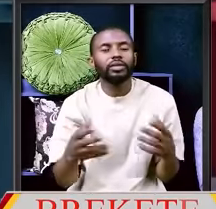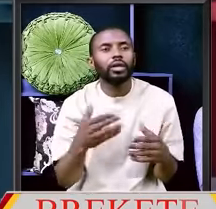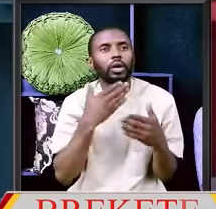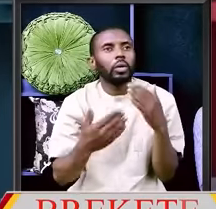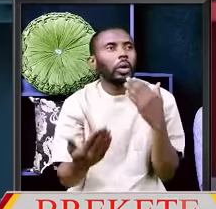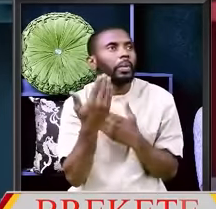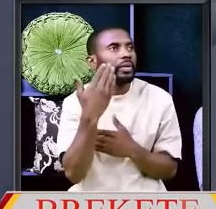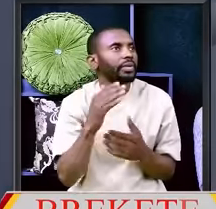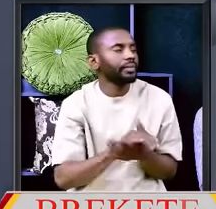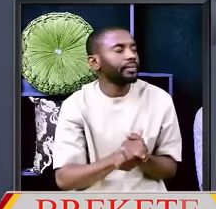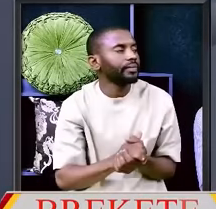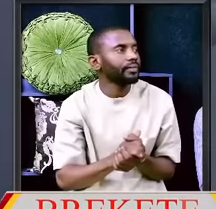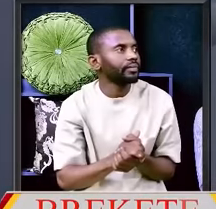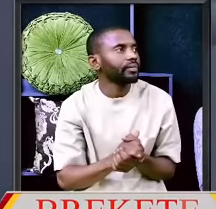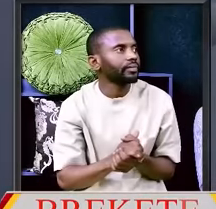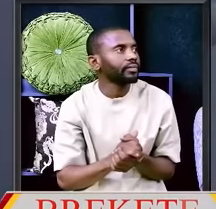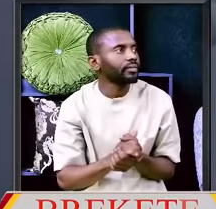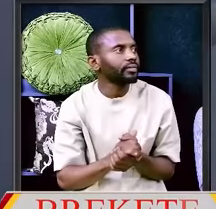morning.